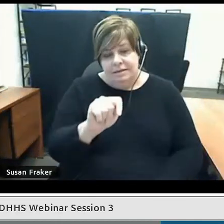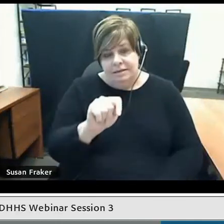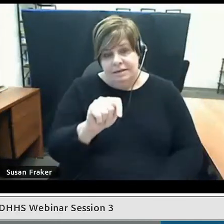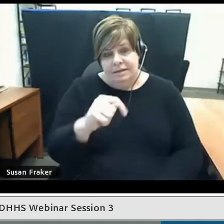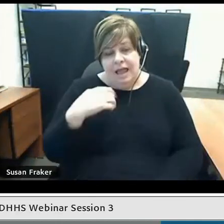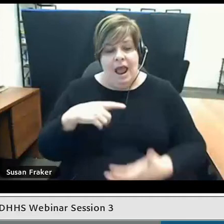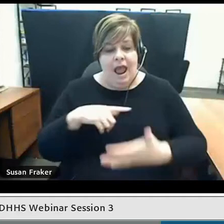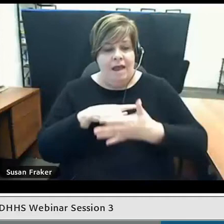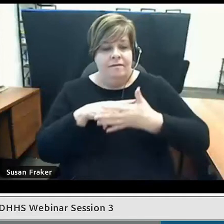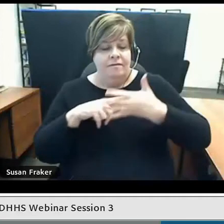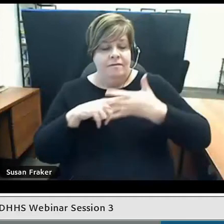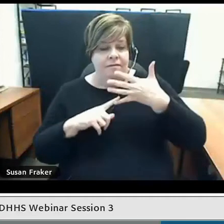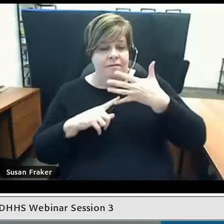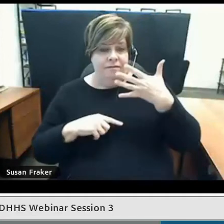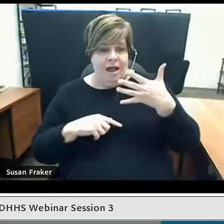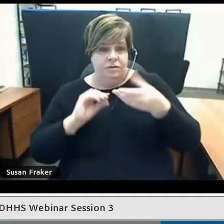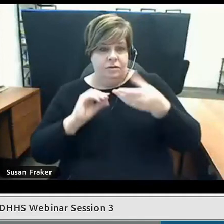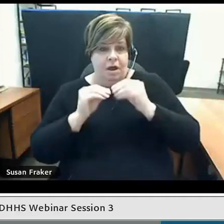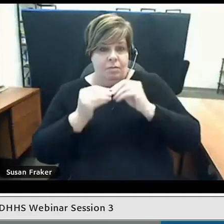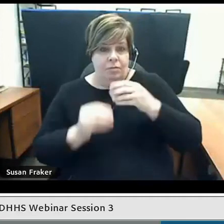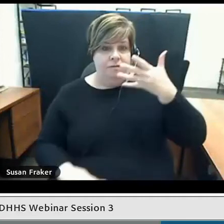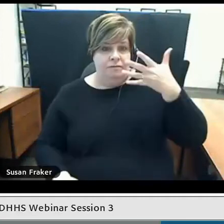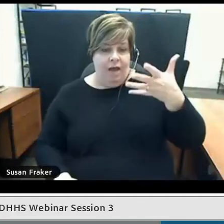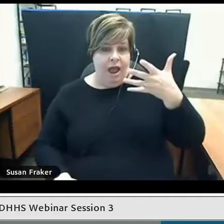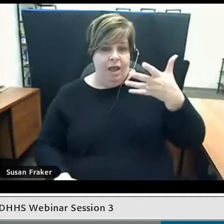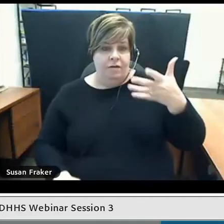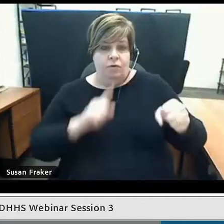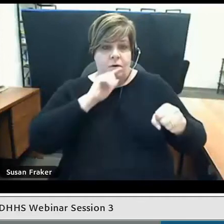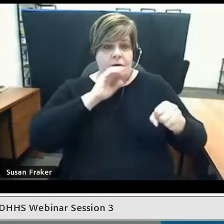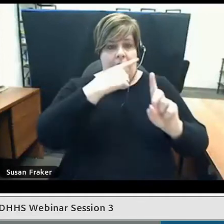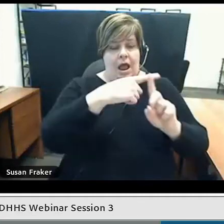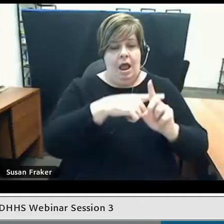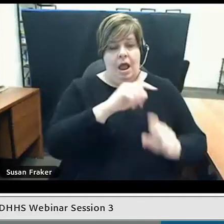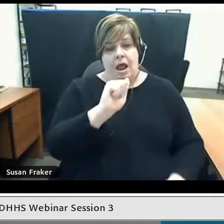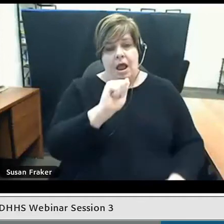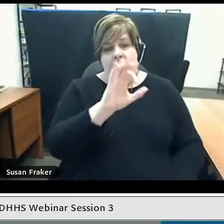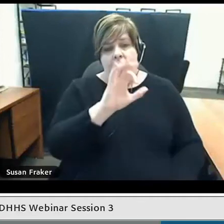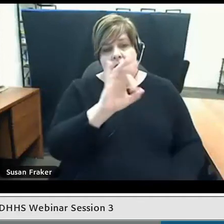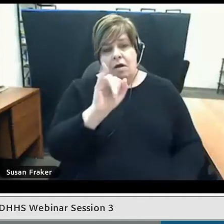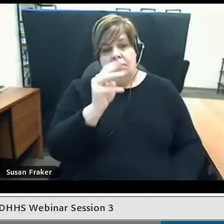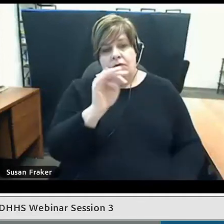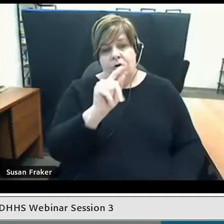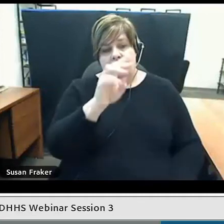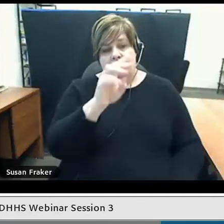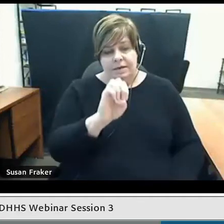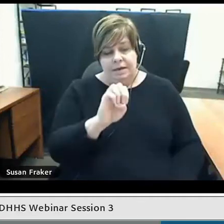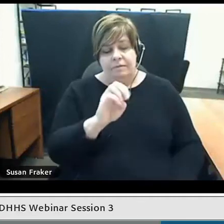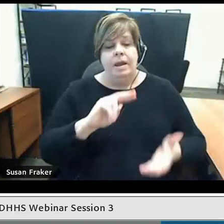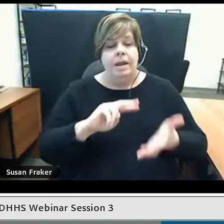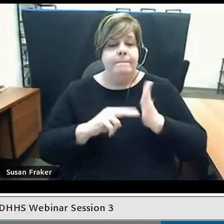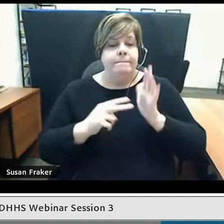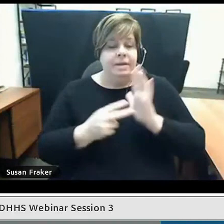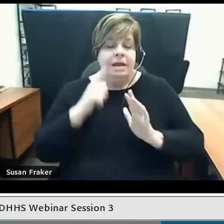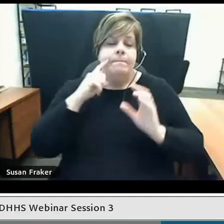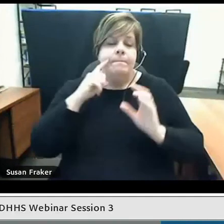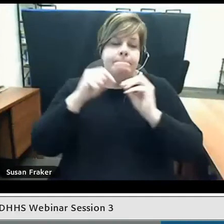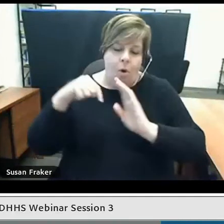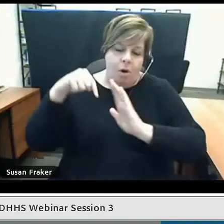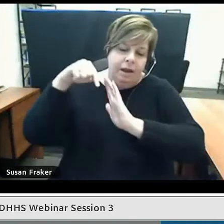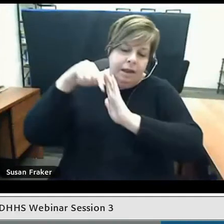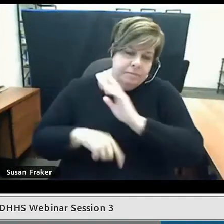5 in the affirmative, which indicates on the DAST that a more in-depth assessment is